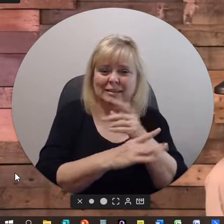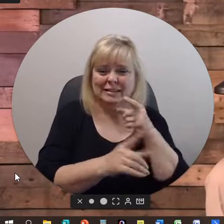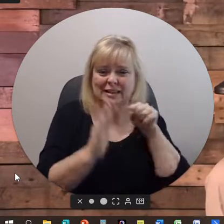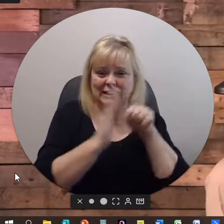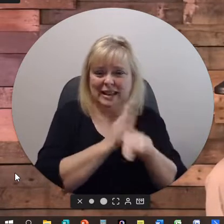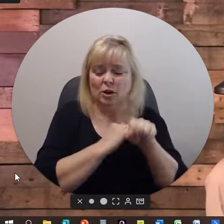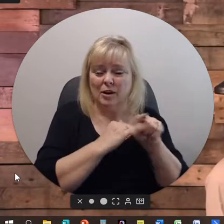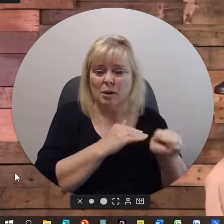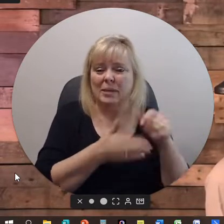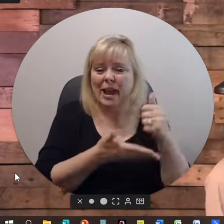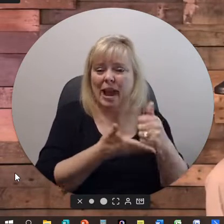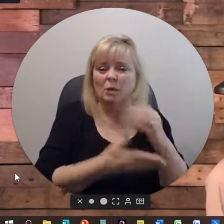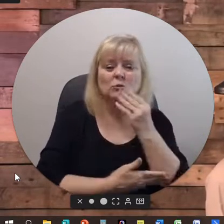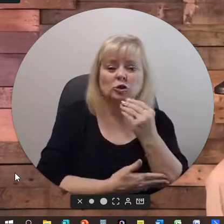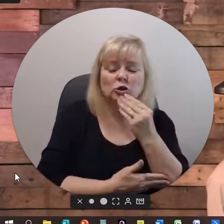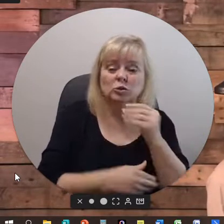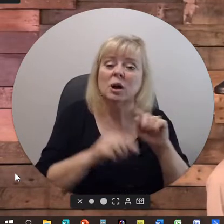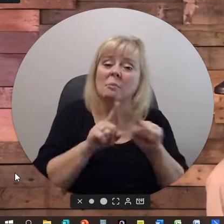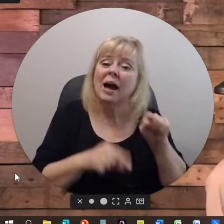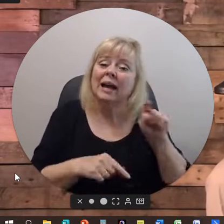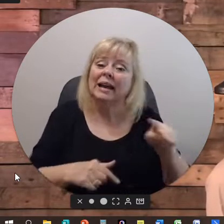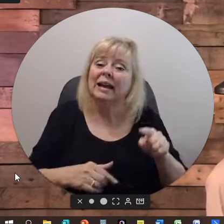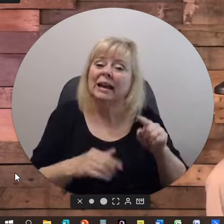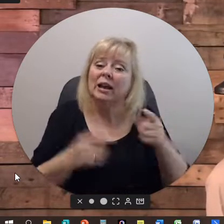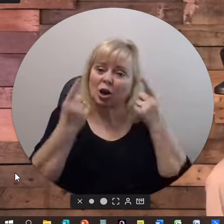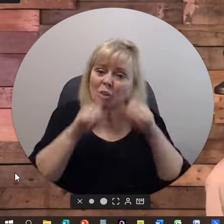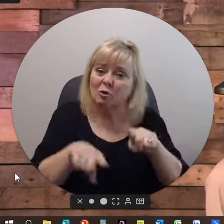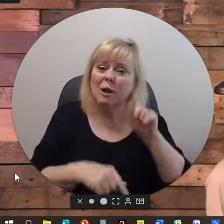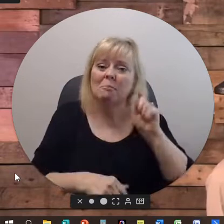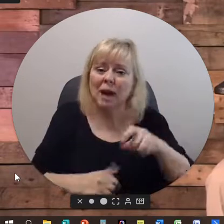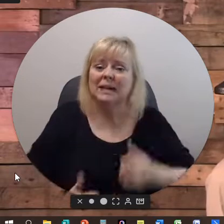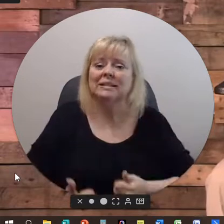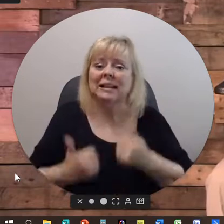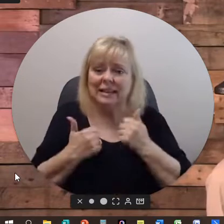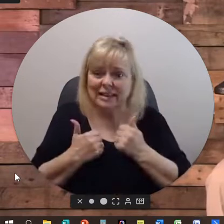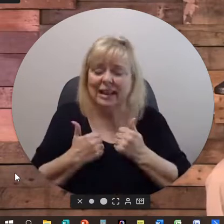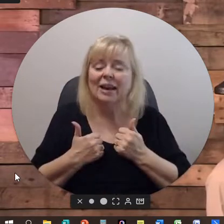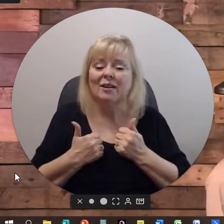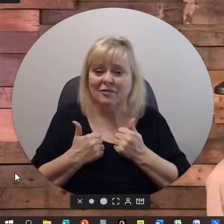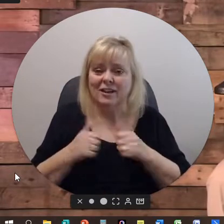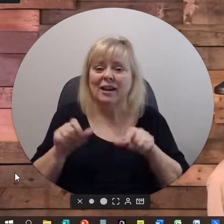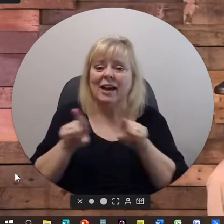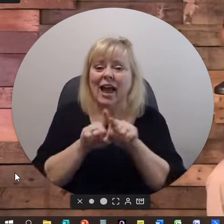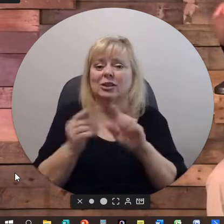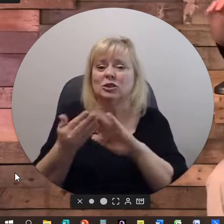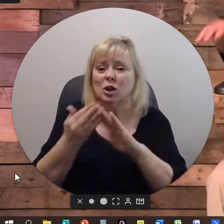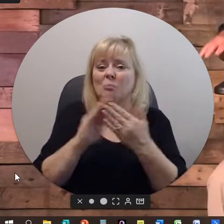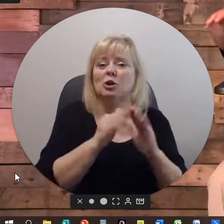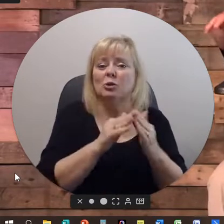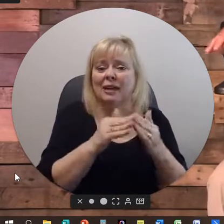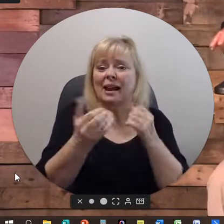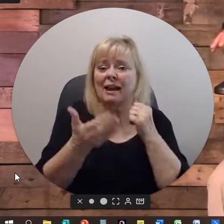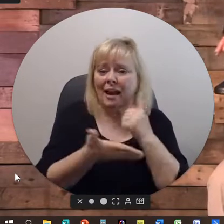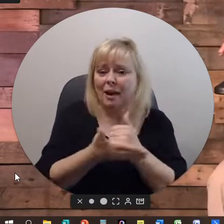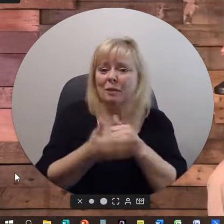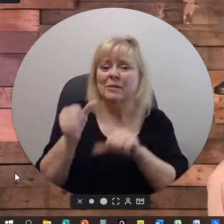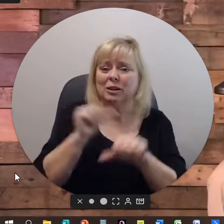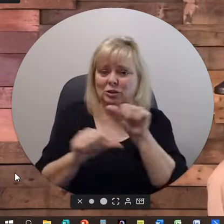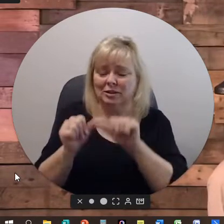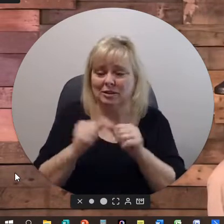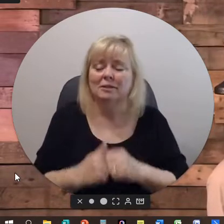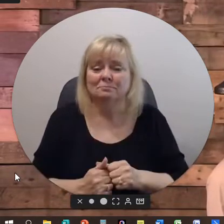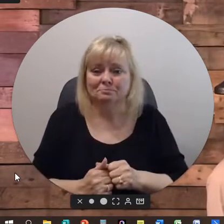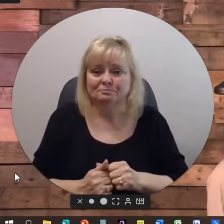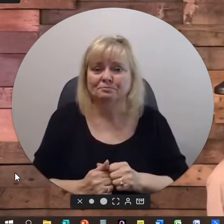living in community that involves the inbreaking of the kingdom right here, right now. The reign